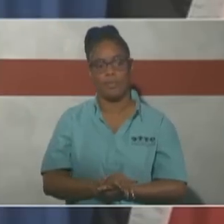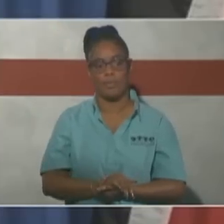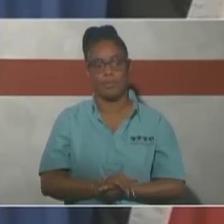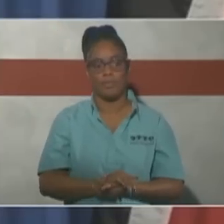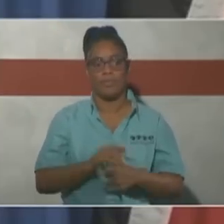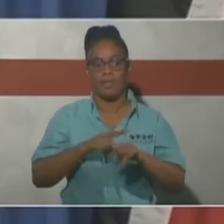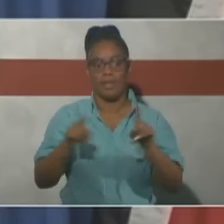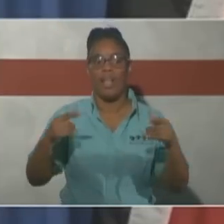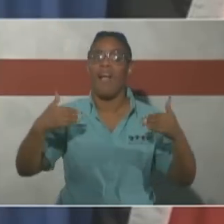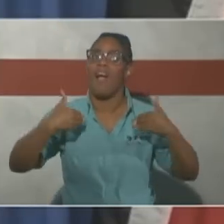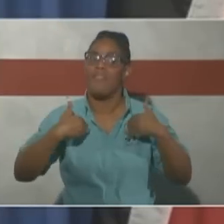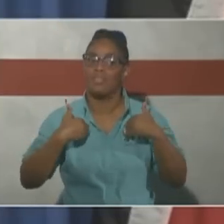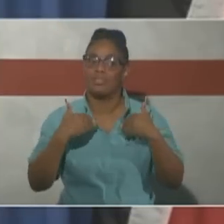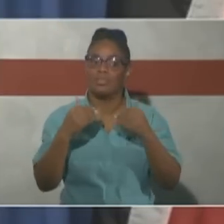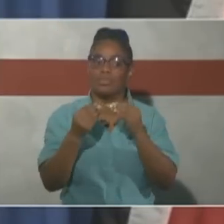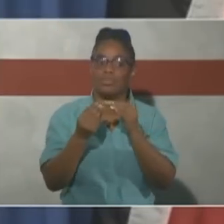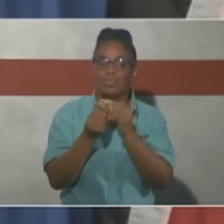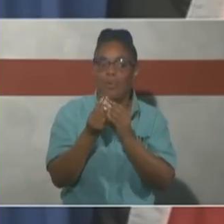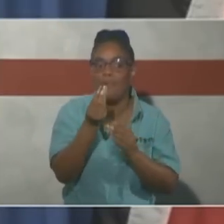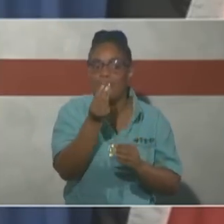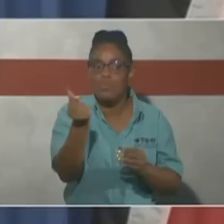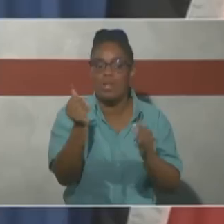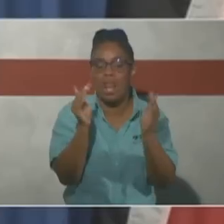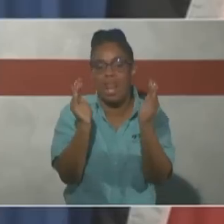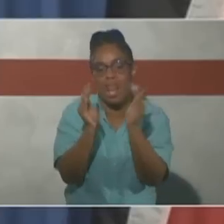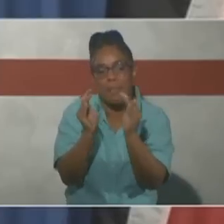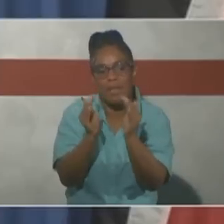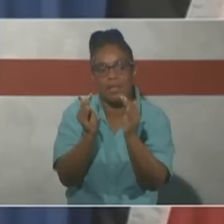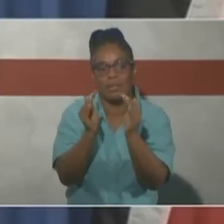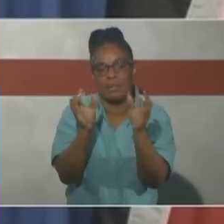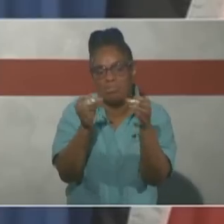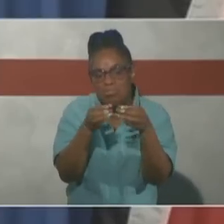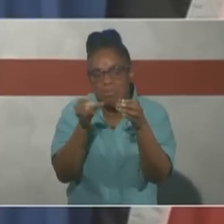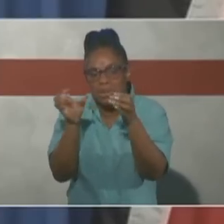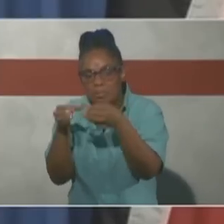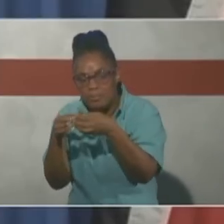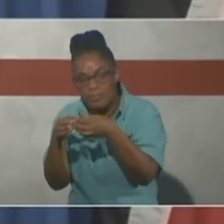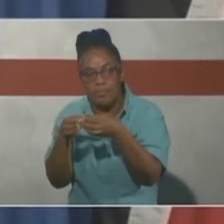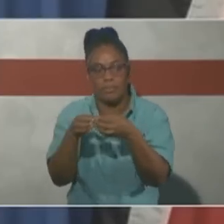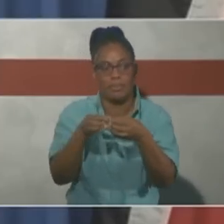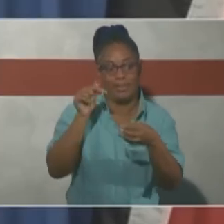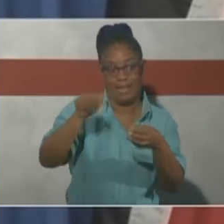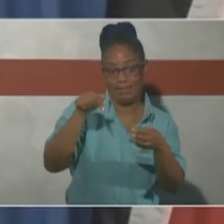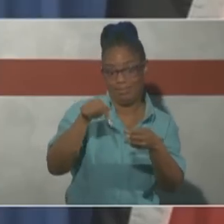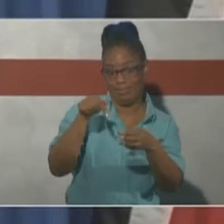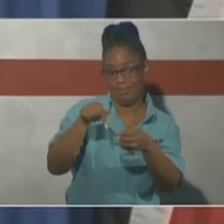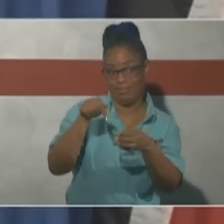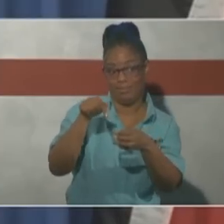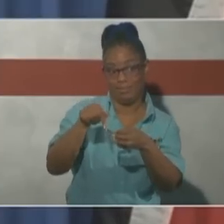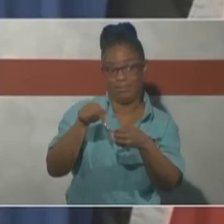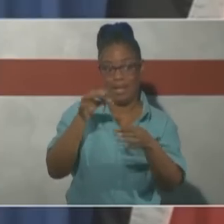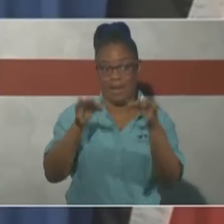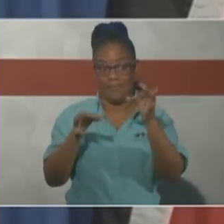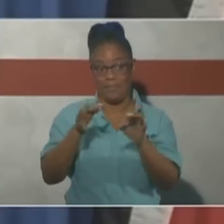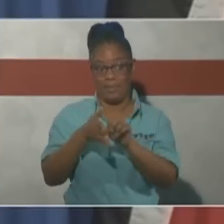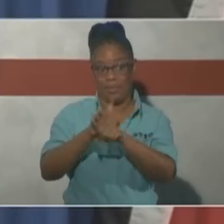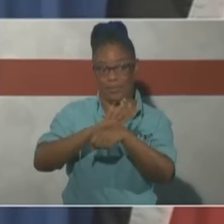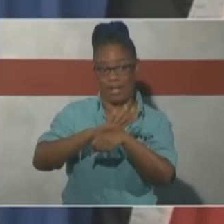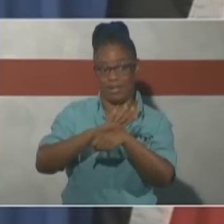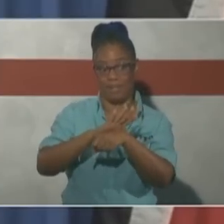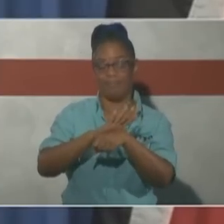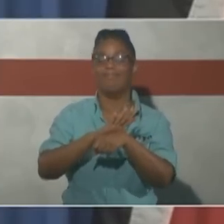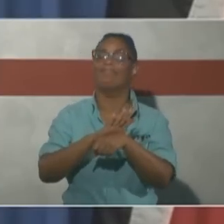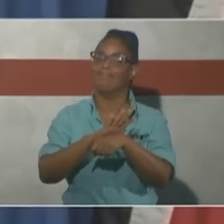person. Those persons are the largest number of people in the population living